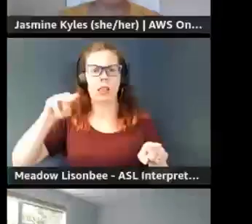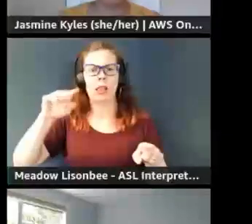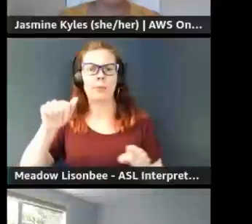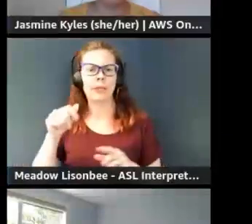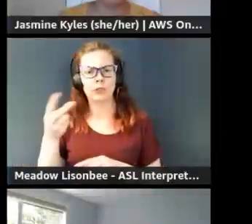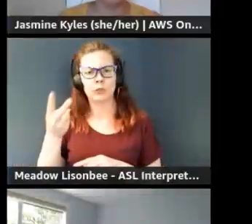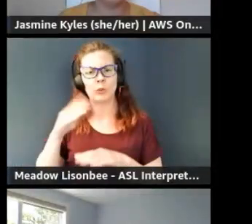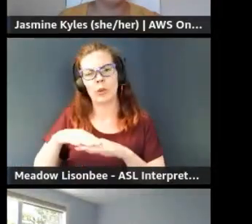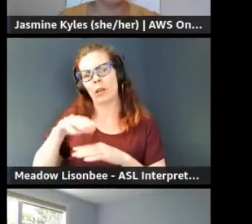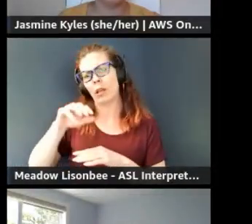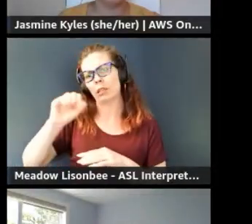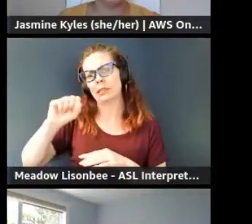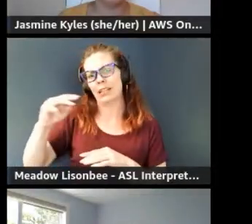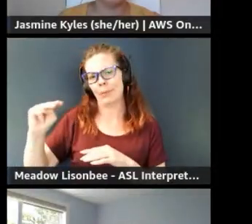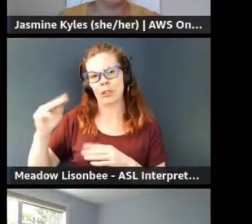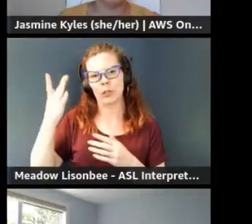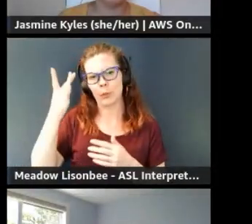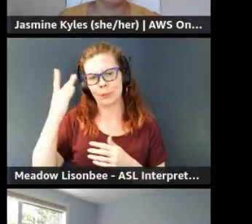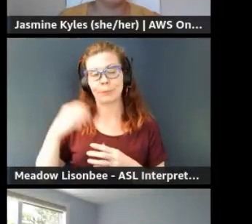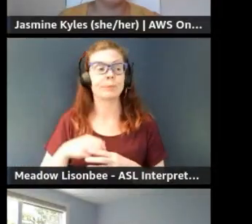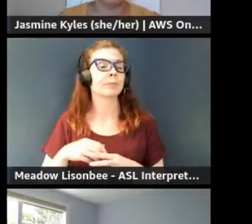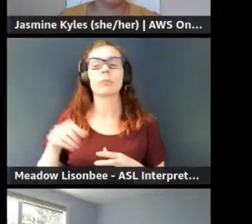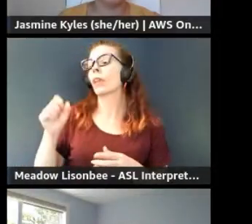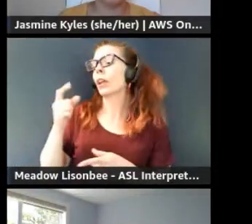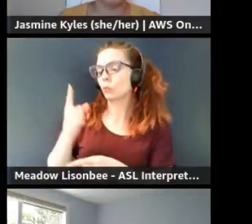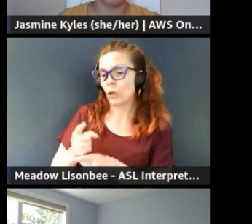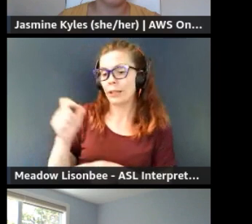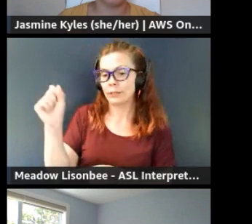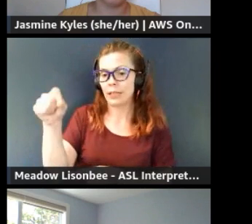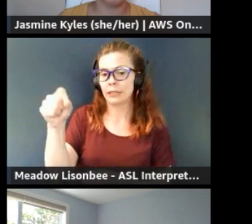SageMaker? Right. Yeah. So